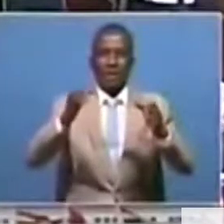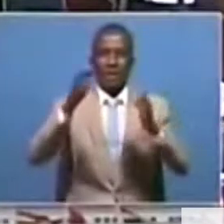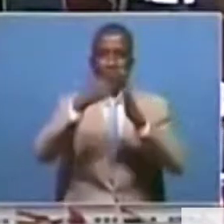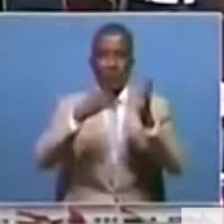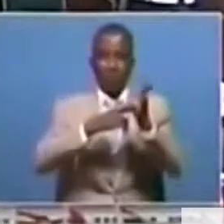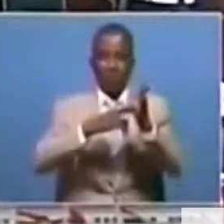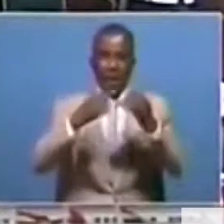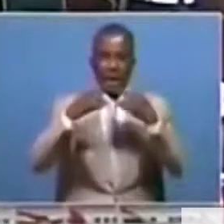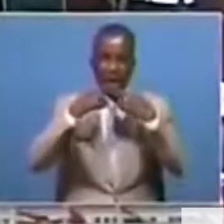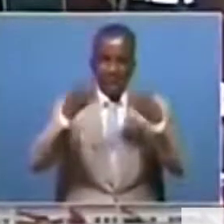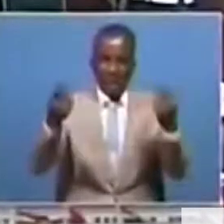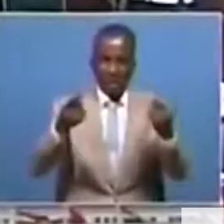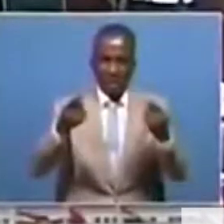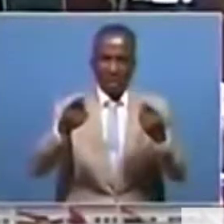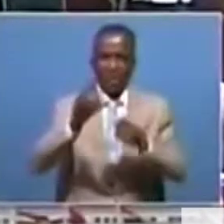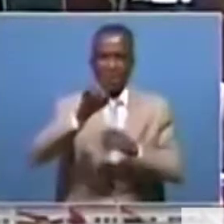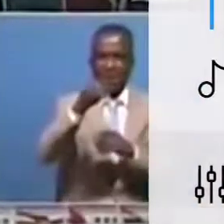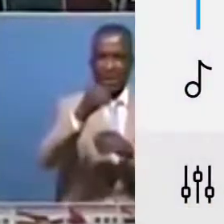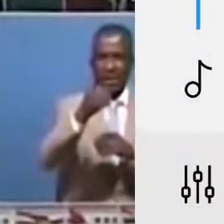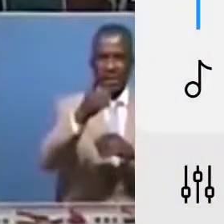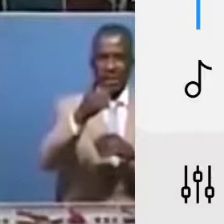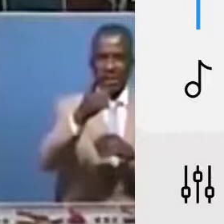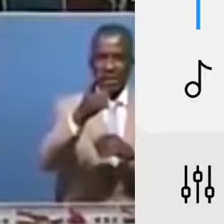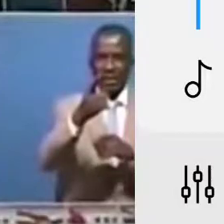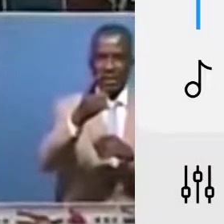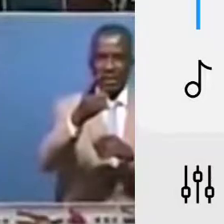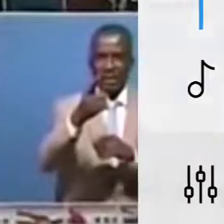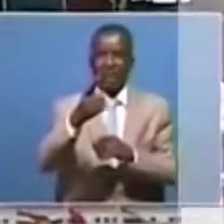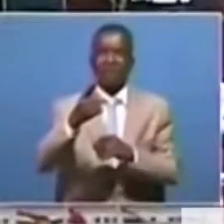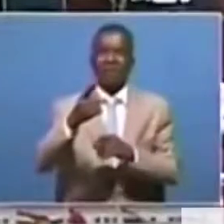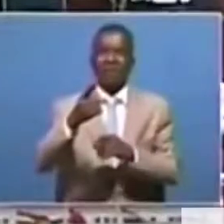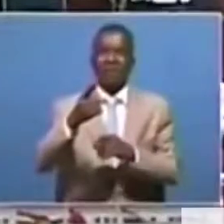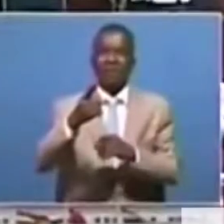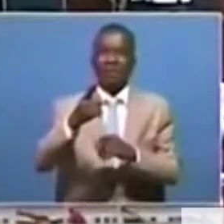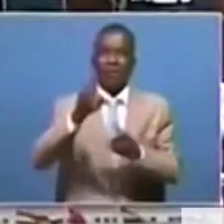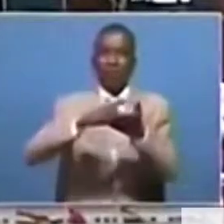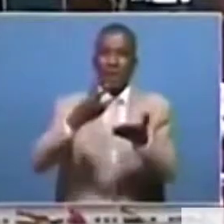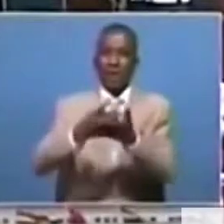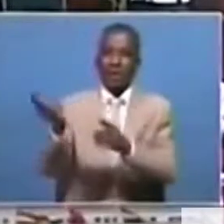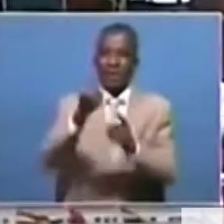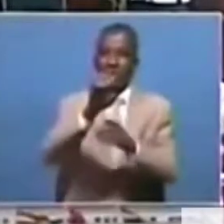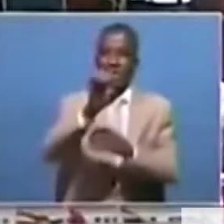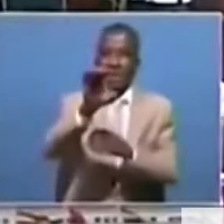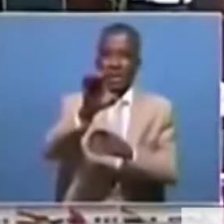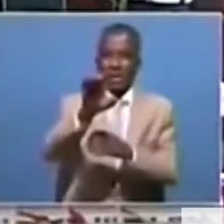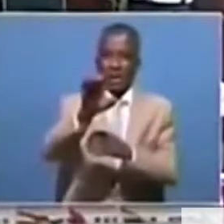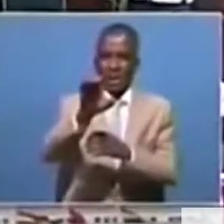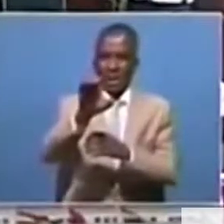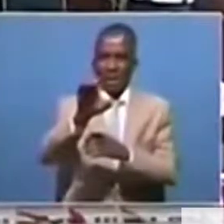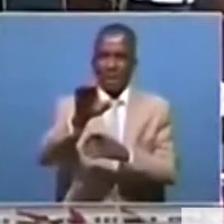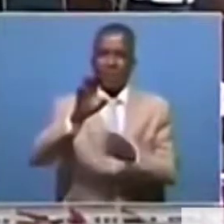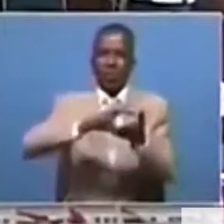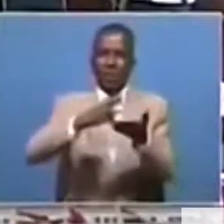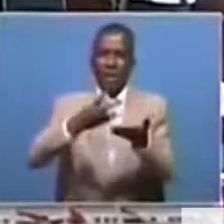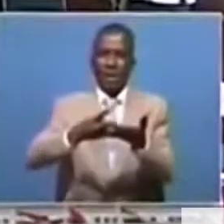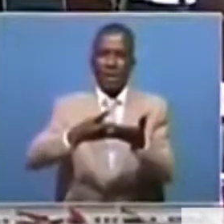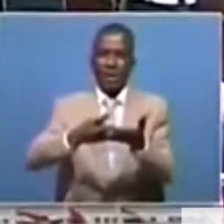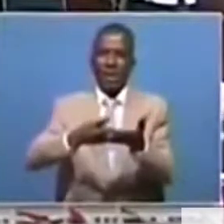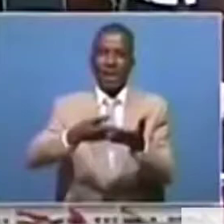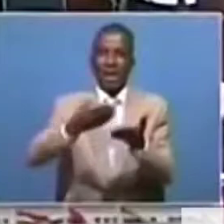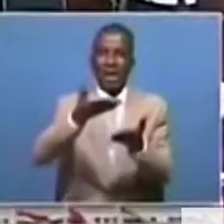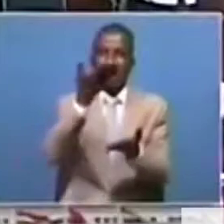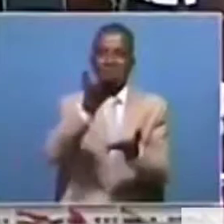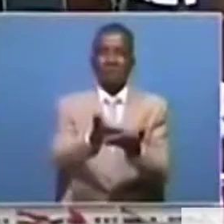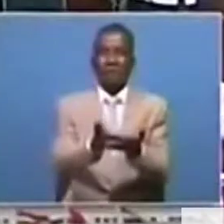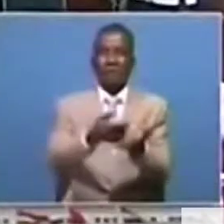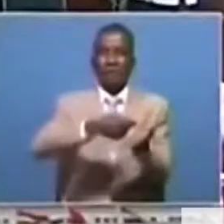trials provide, called on the first respondent to open his defense by the calling of his witness, whose witness statement had already been